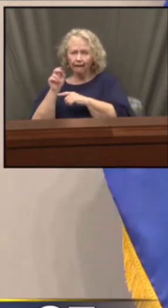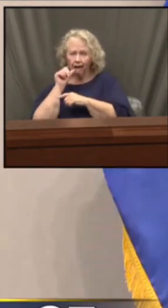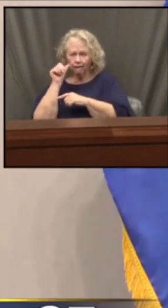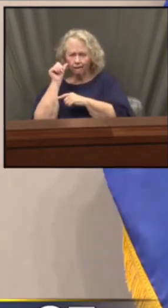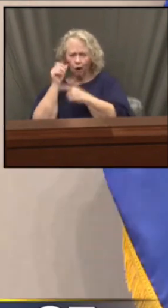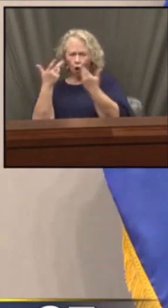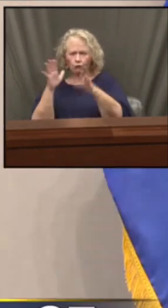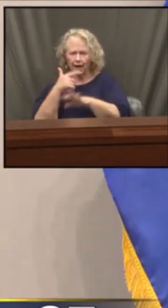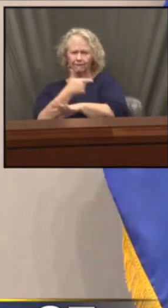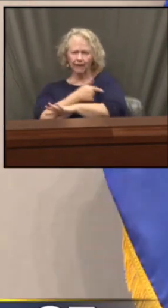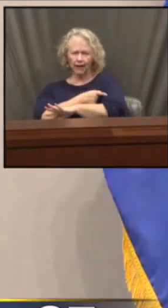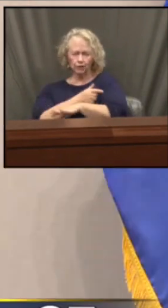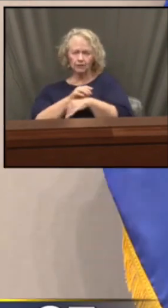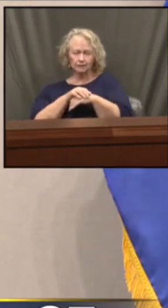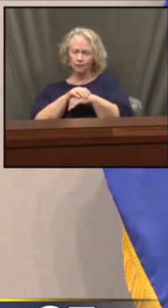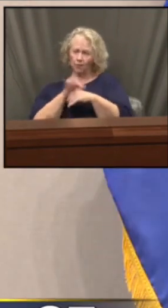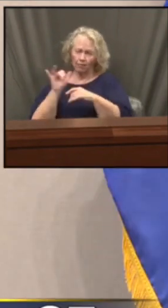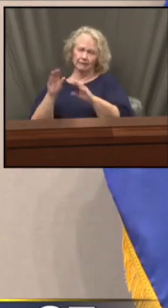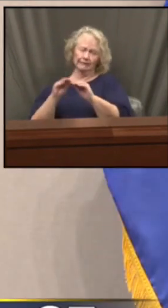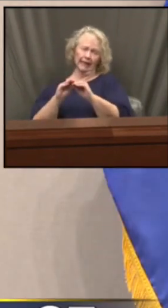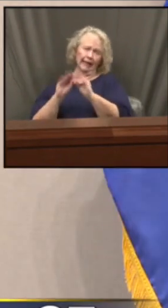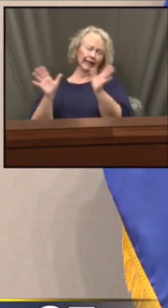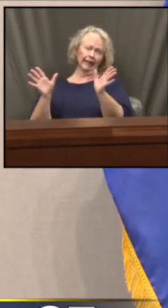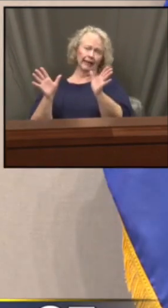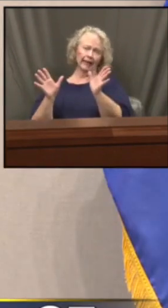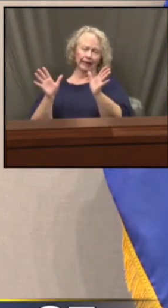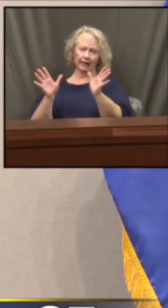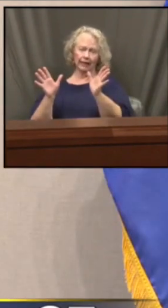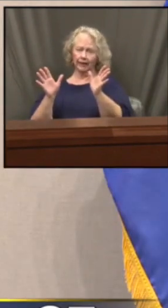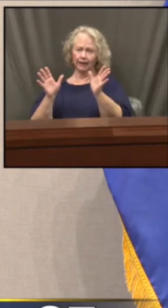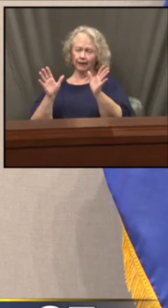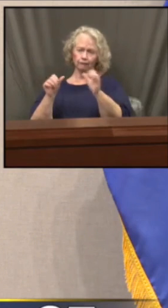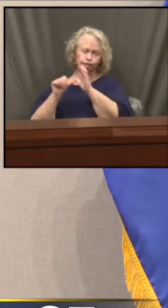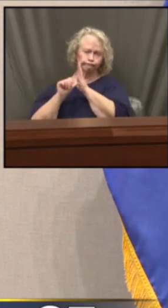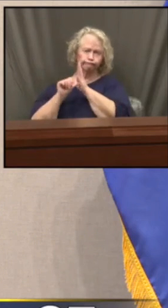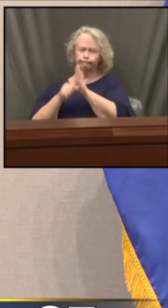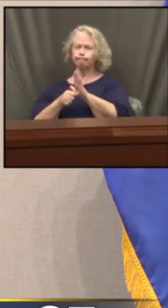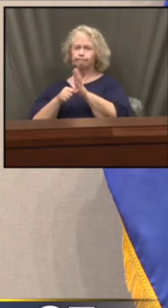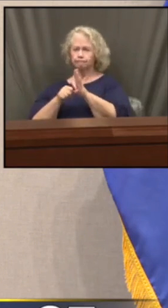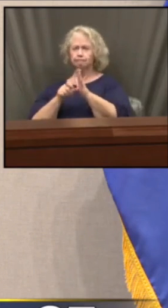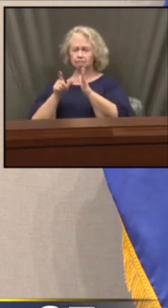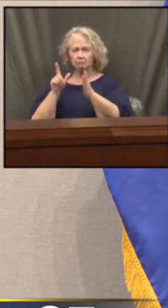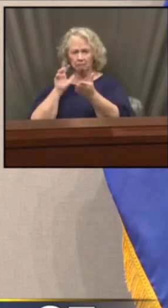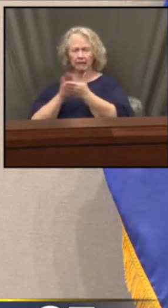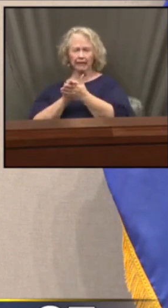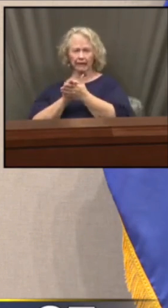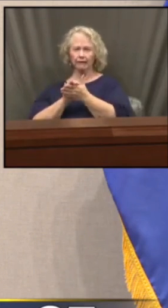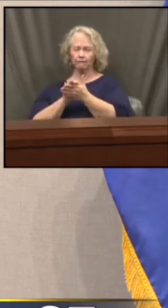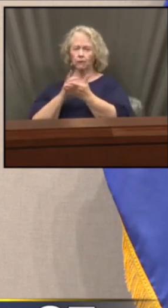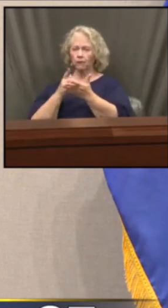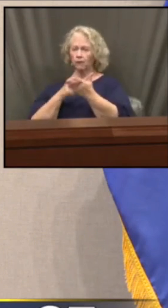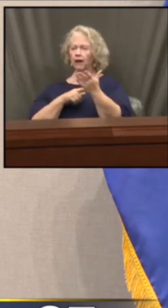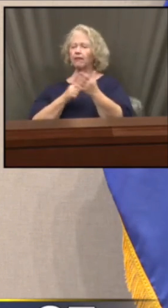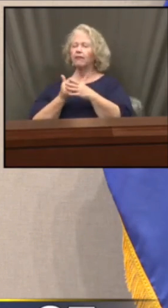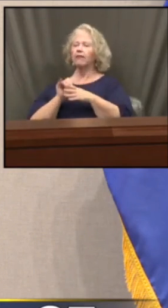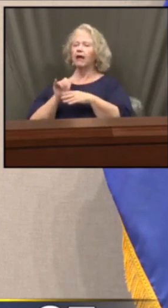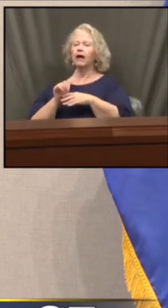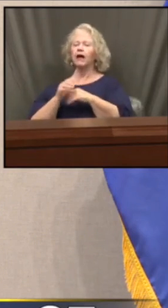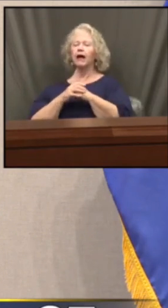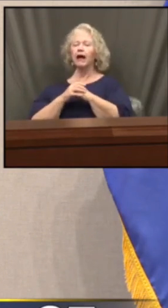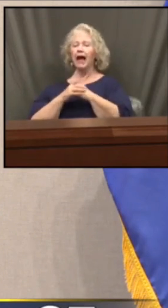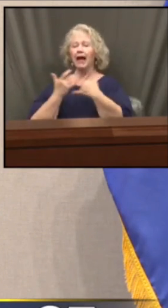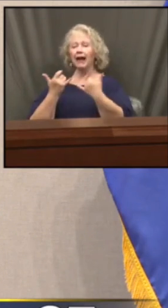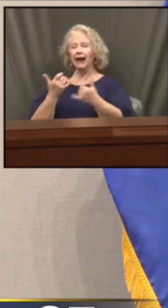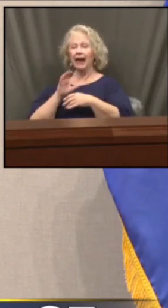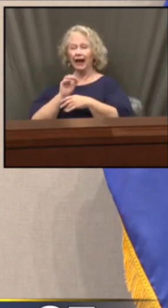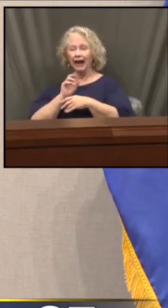already made a statement very clearly with their own actions. And now we're at a position in